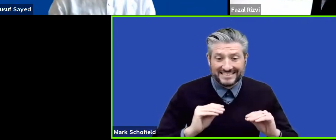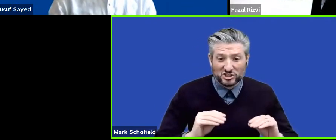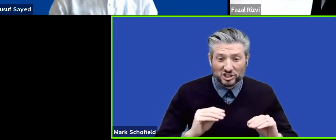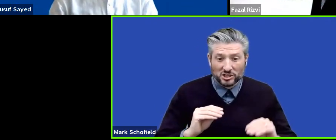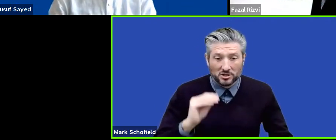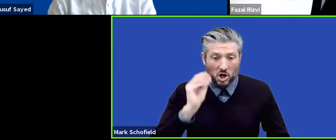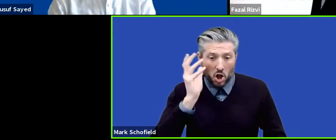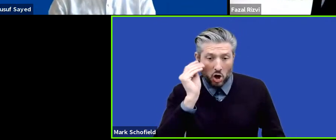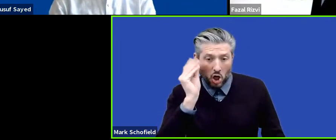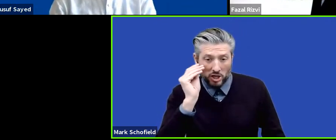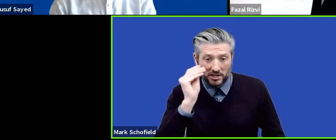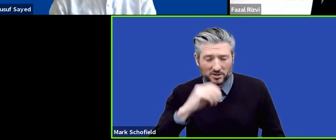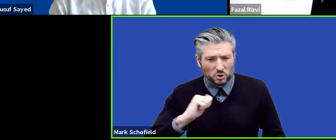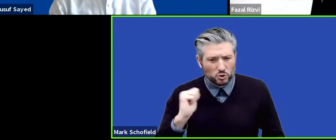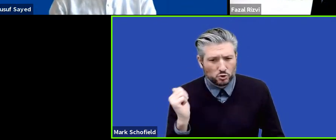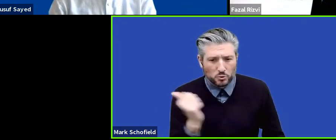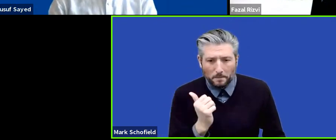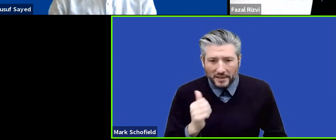dialogic activity?